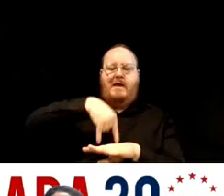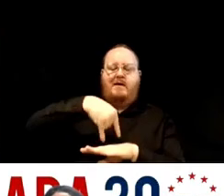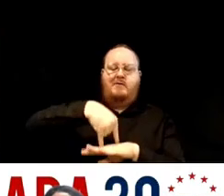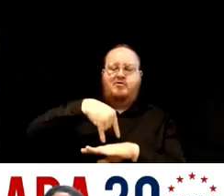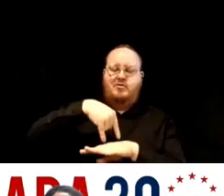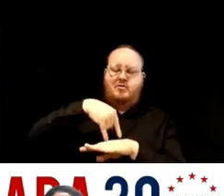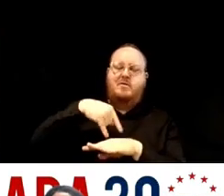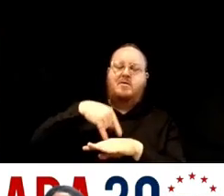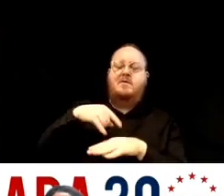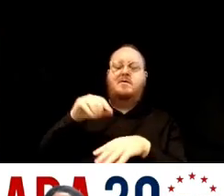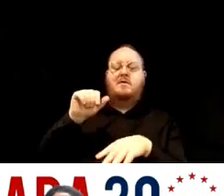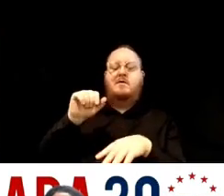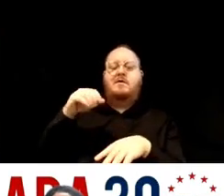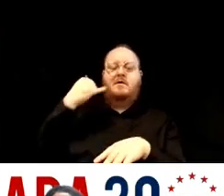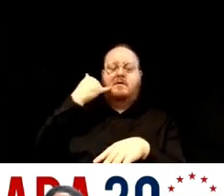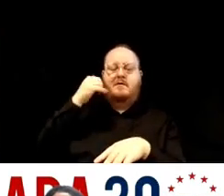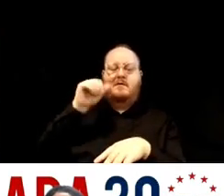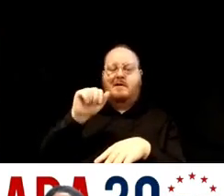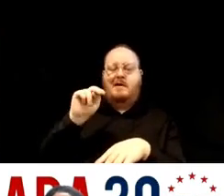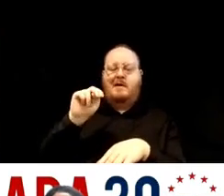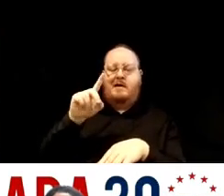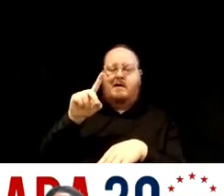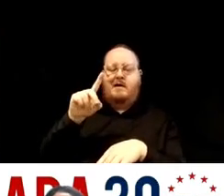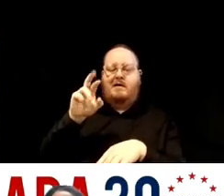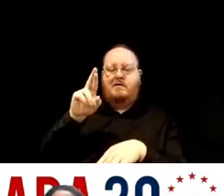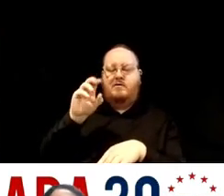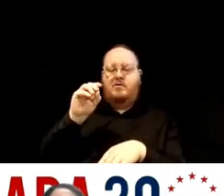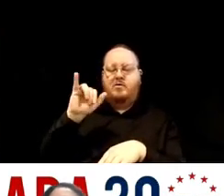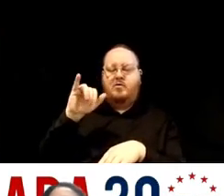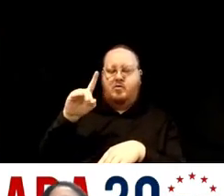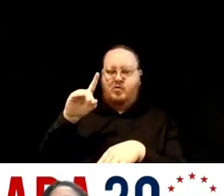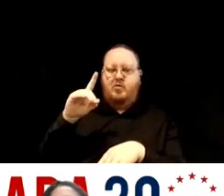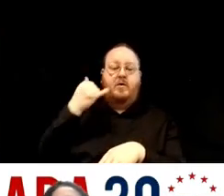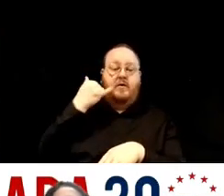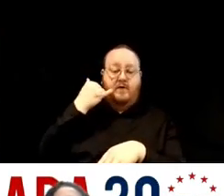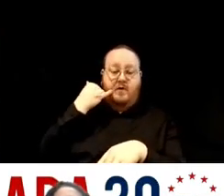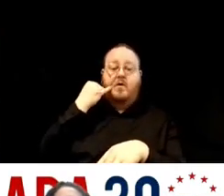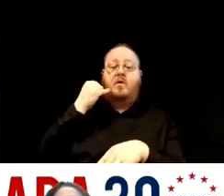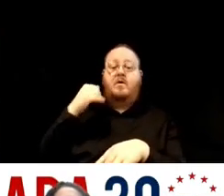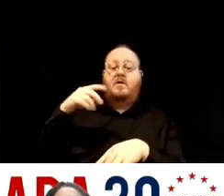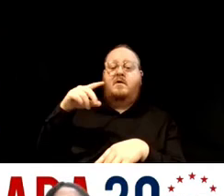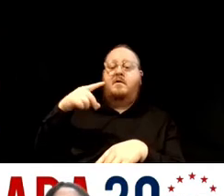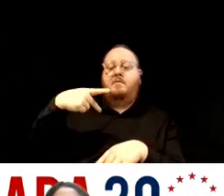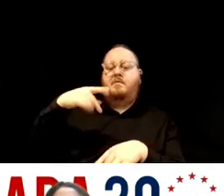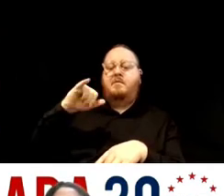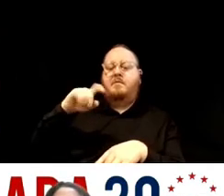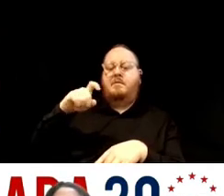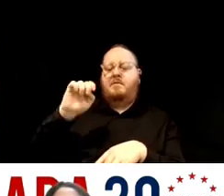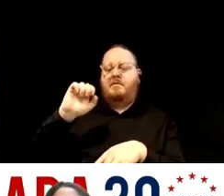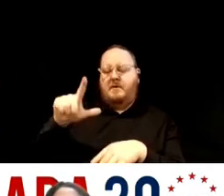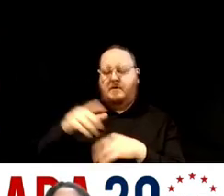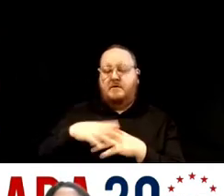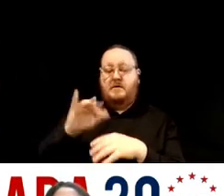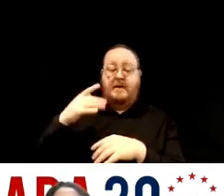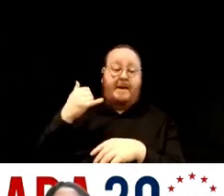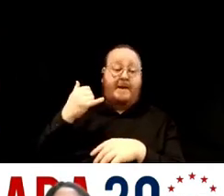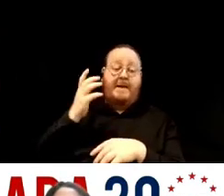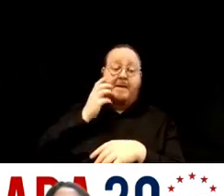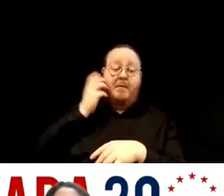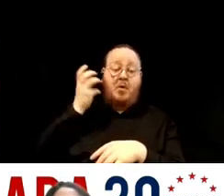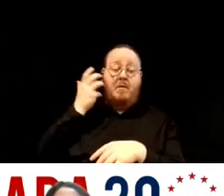different. I will say the mobile experience, it's pretty